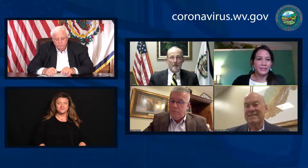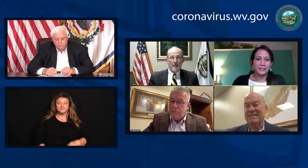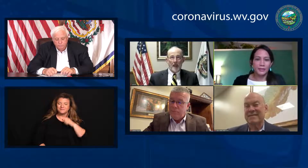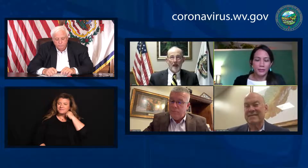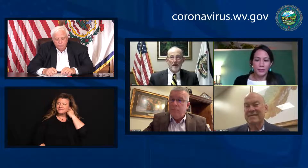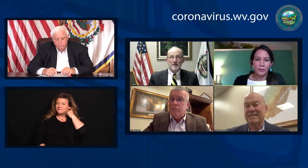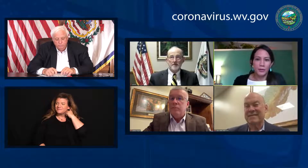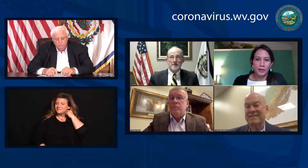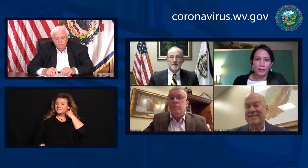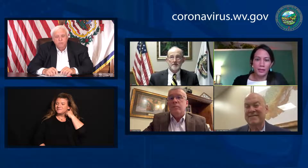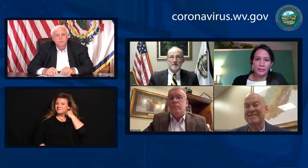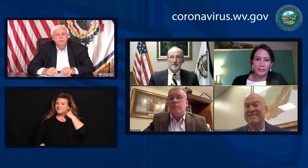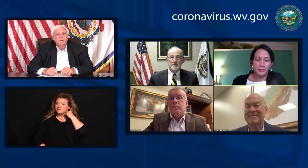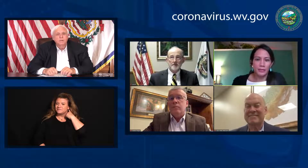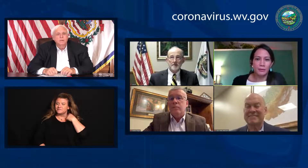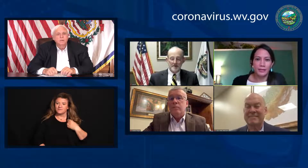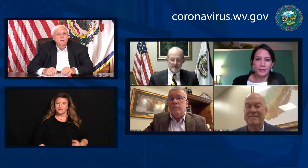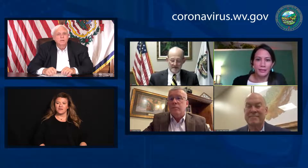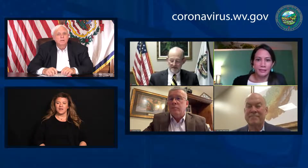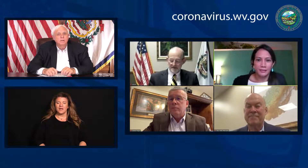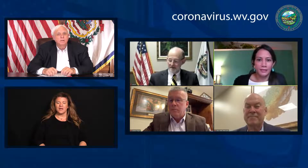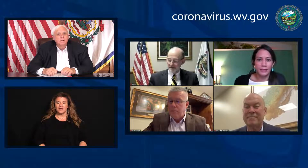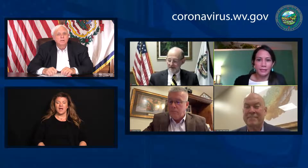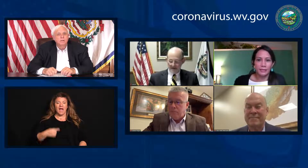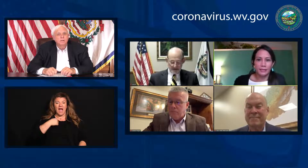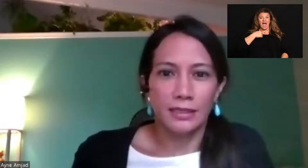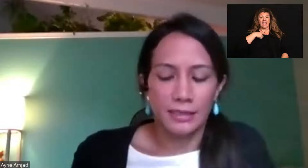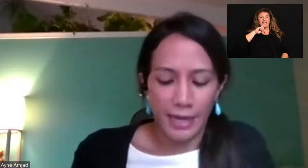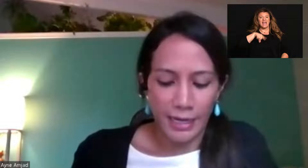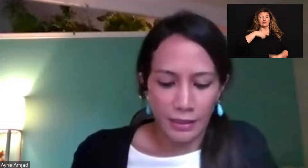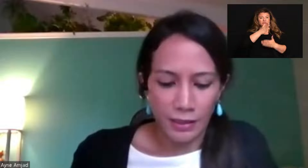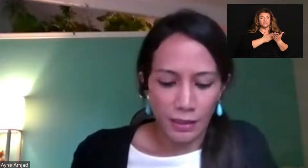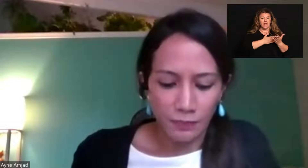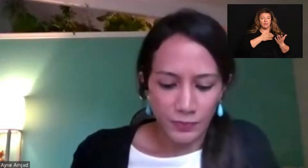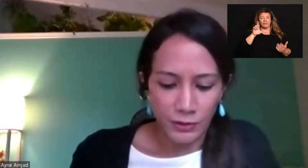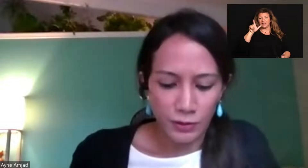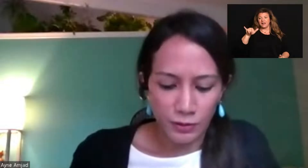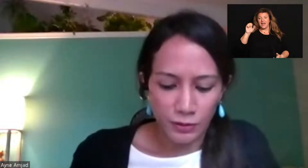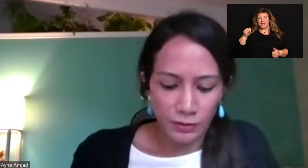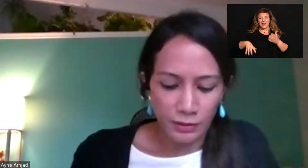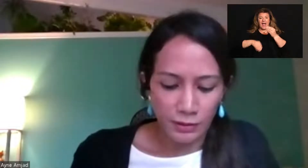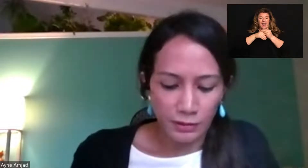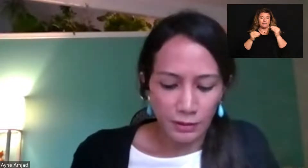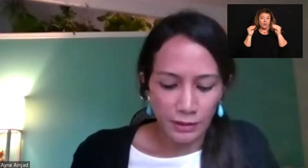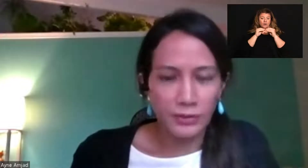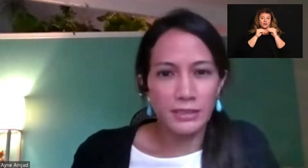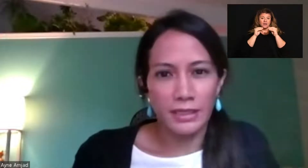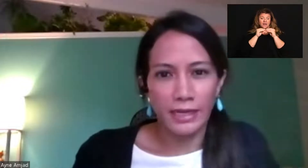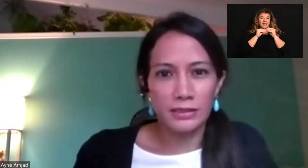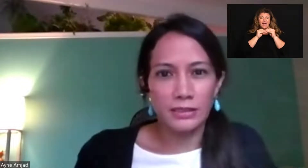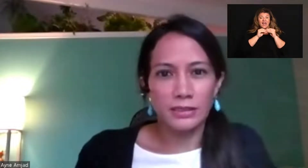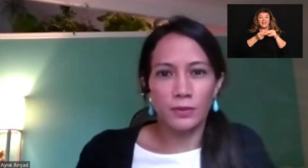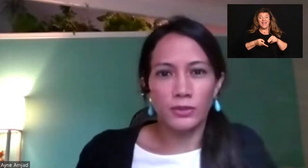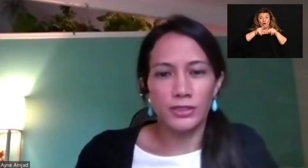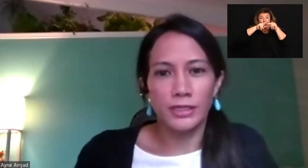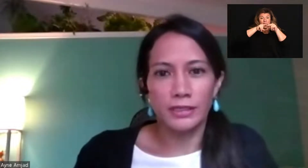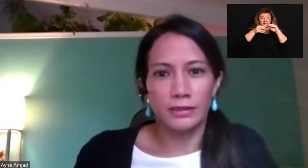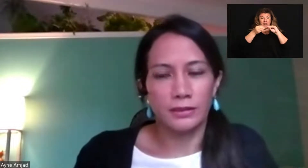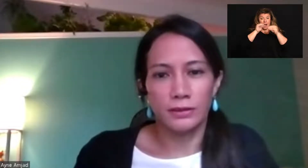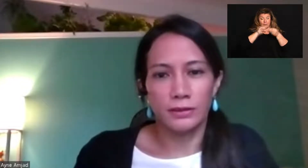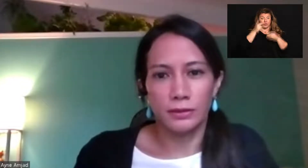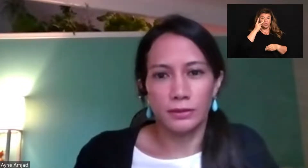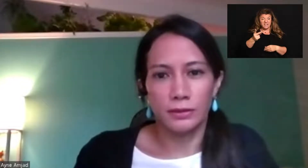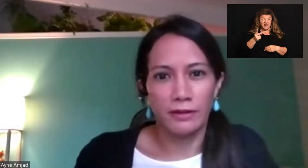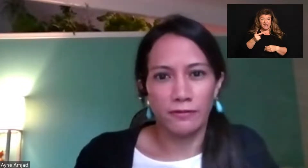Sure. Thanks, Governor. Mark, I'll answer some of it and then see if Clay has anything to add. The increase in cases that we're seeing